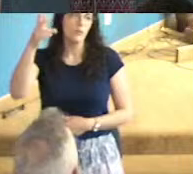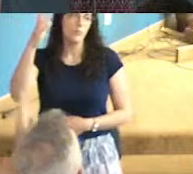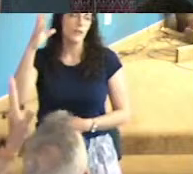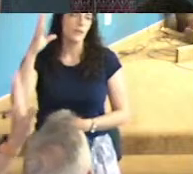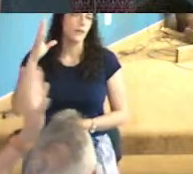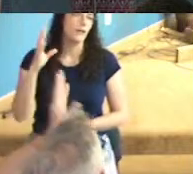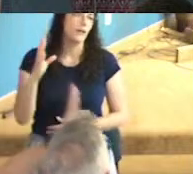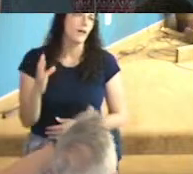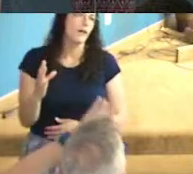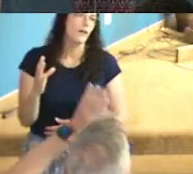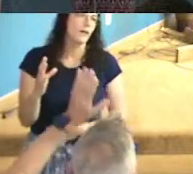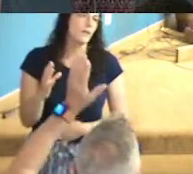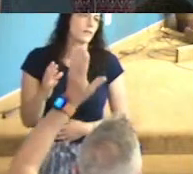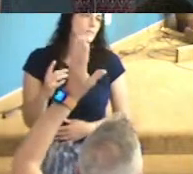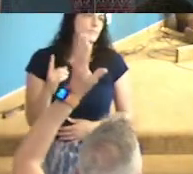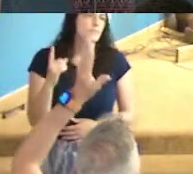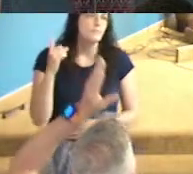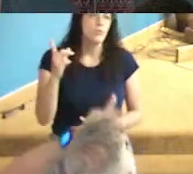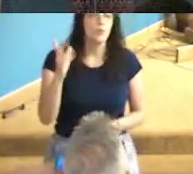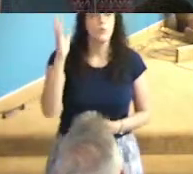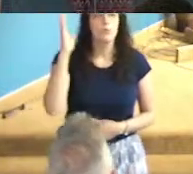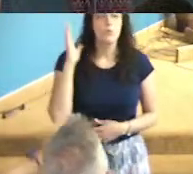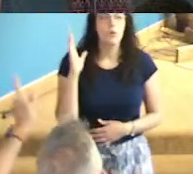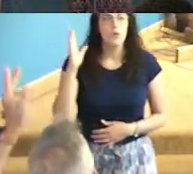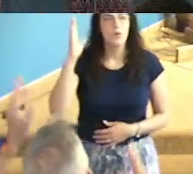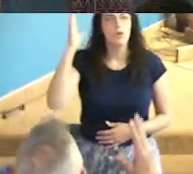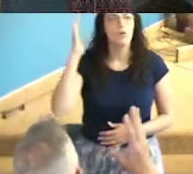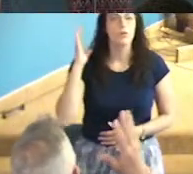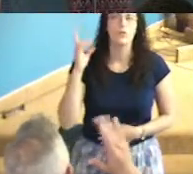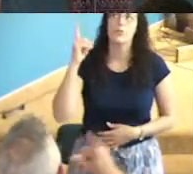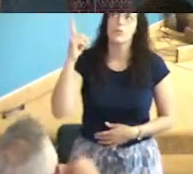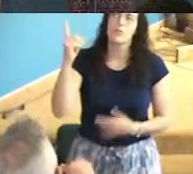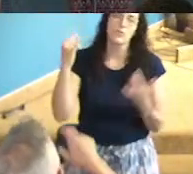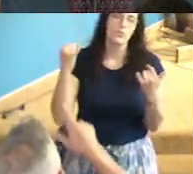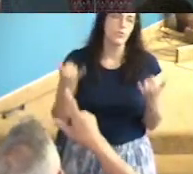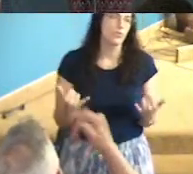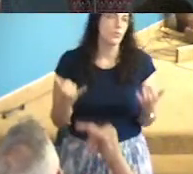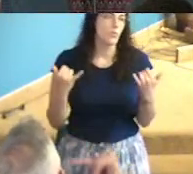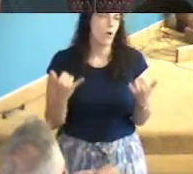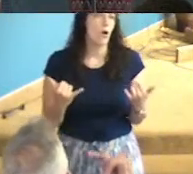You always will be God. Yes,